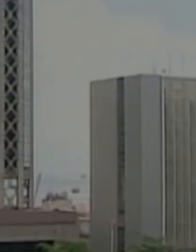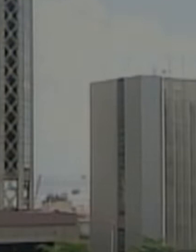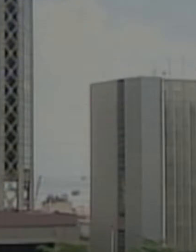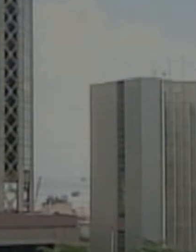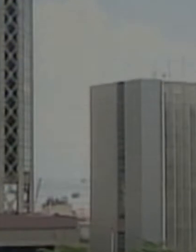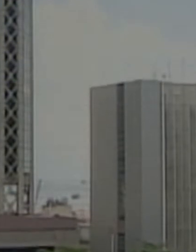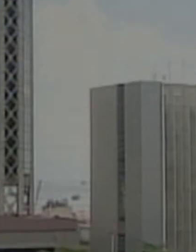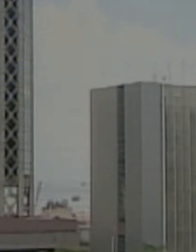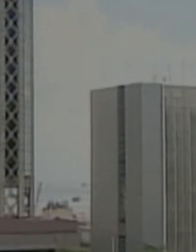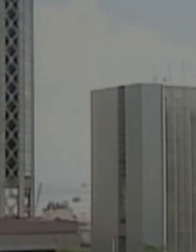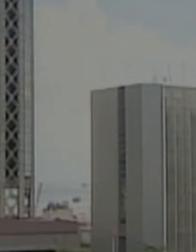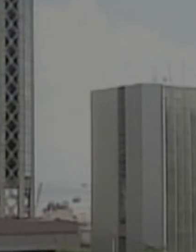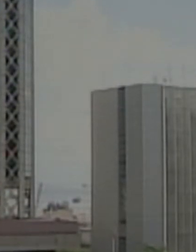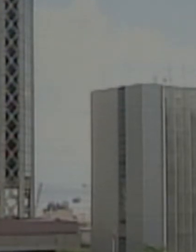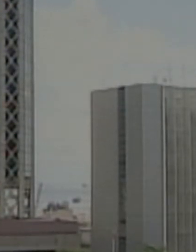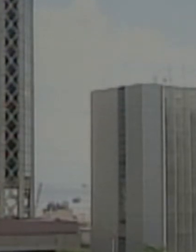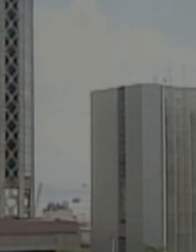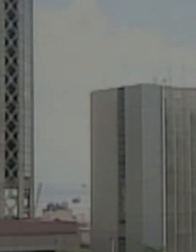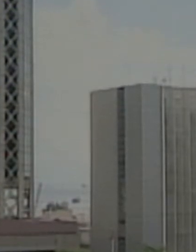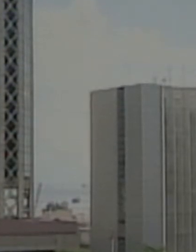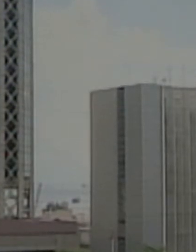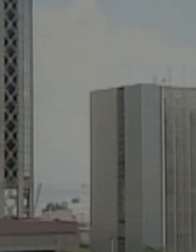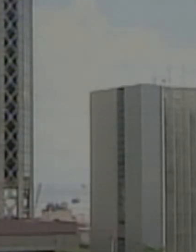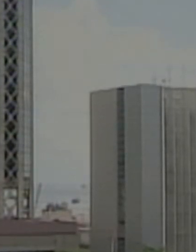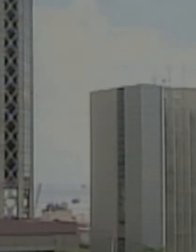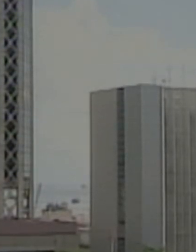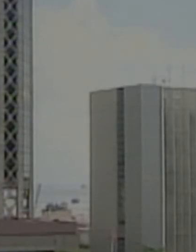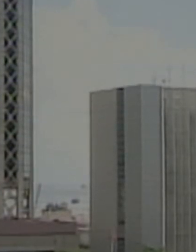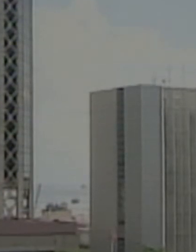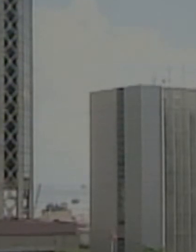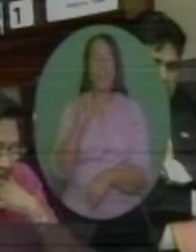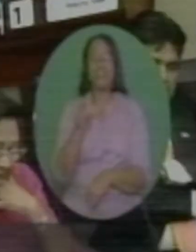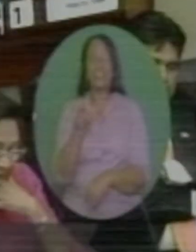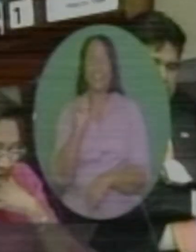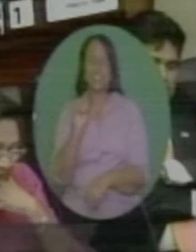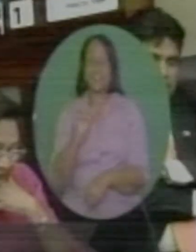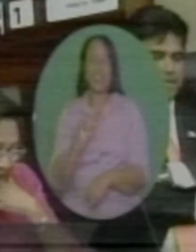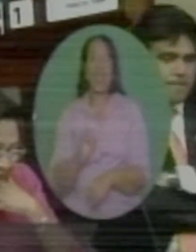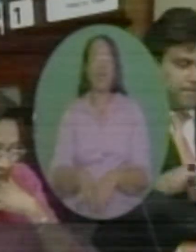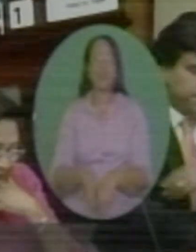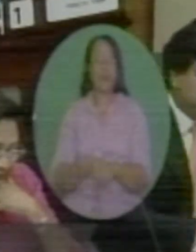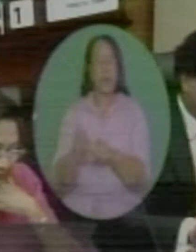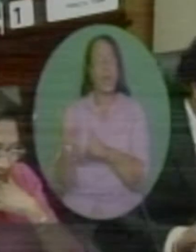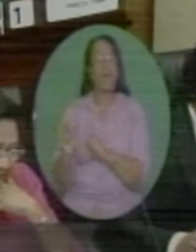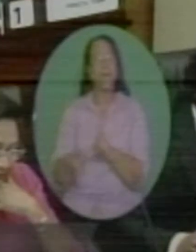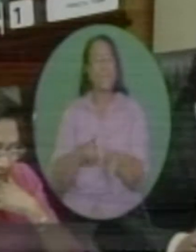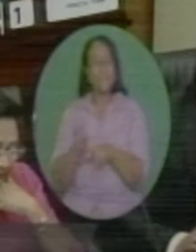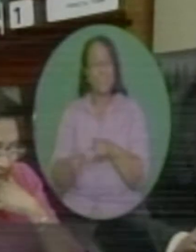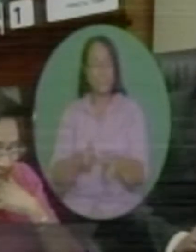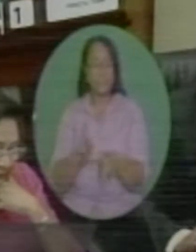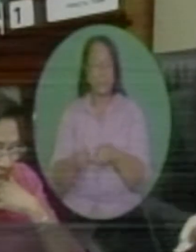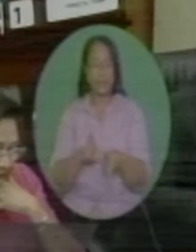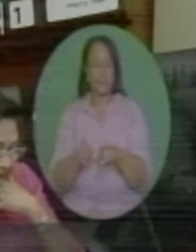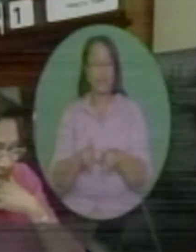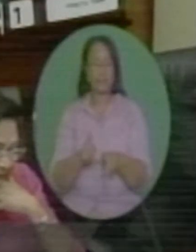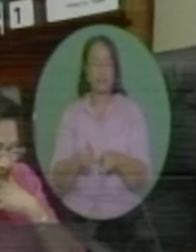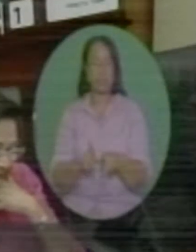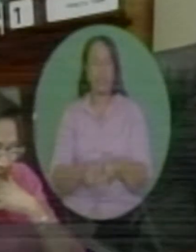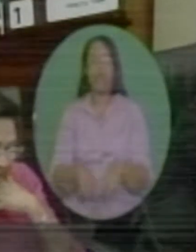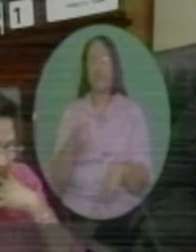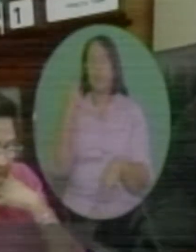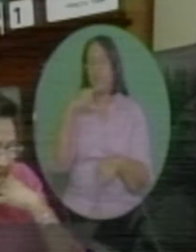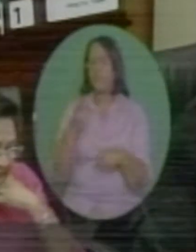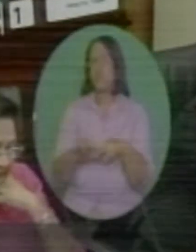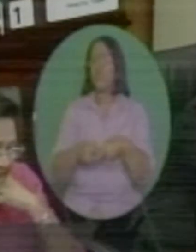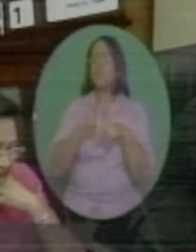be still on the path towards sustainable economic growth through a number of projects. This year, the budget focused on reform changes through